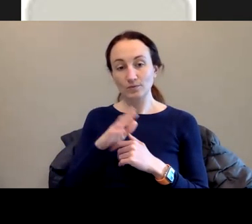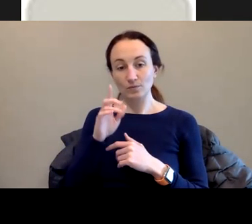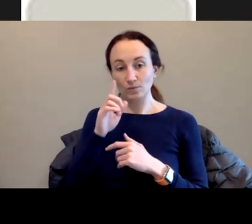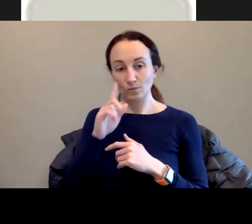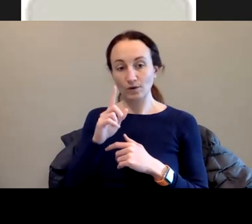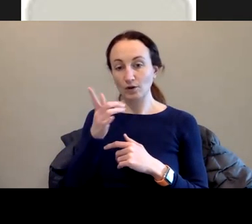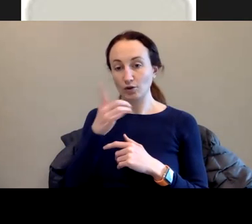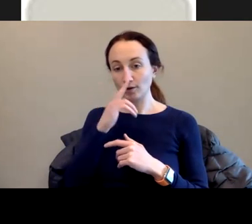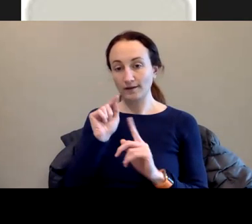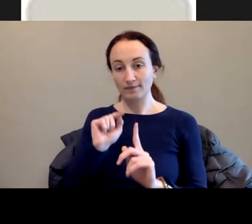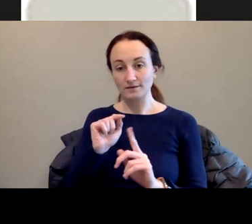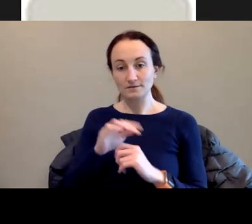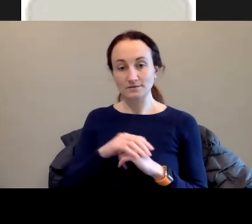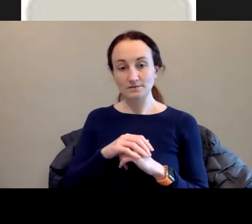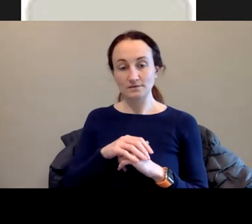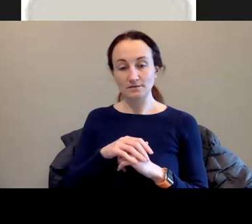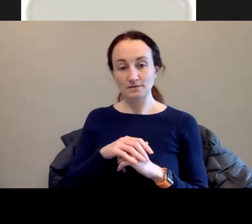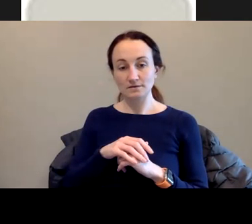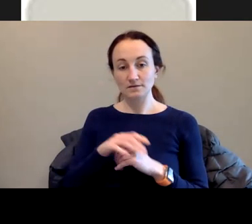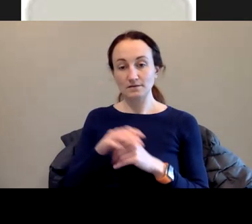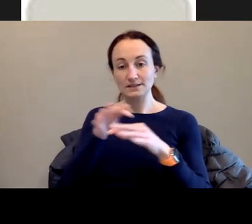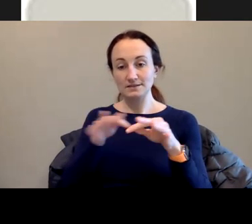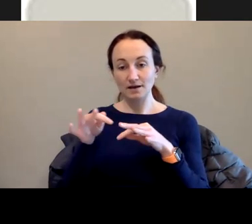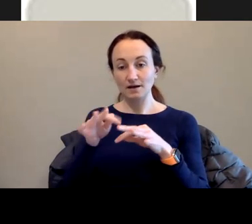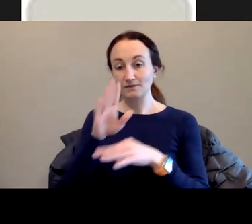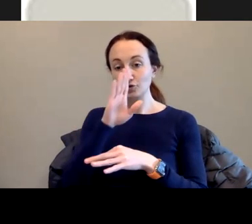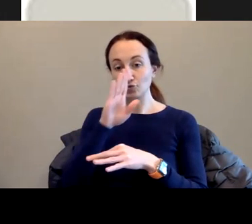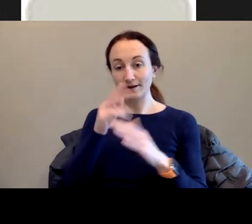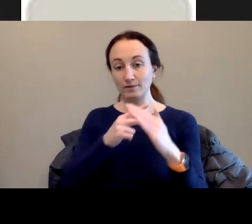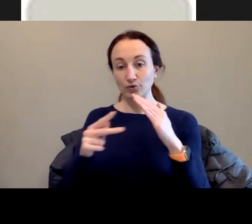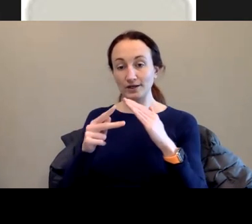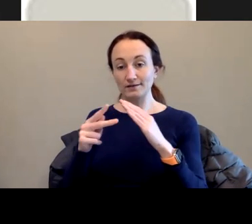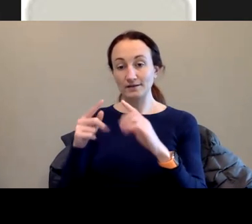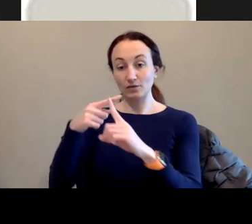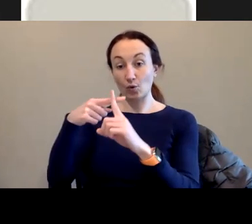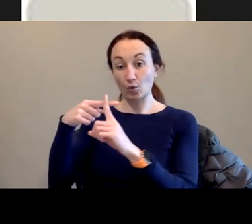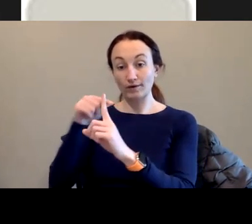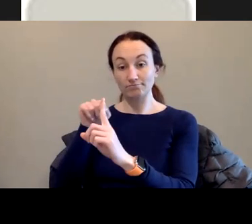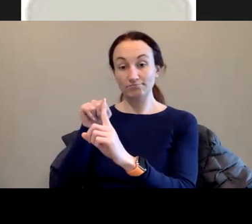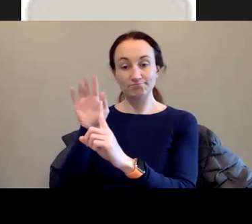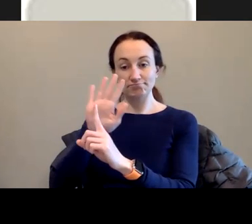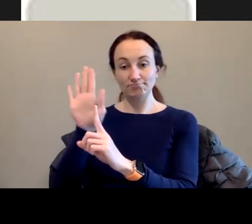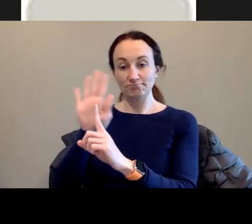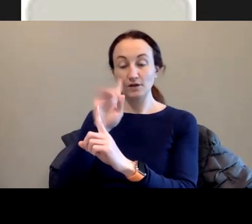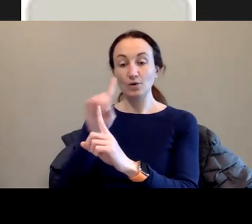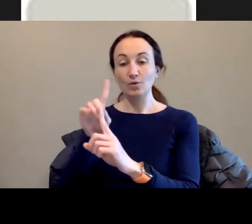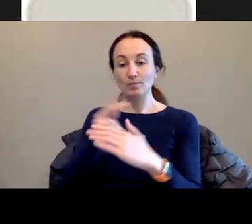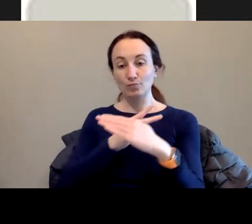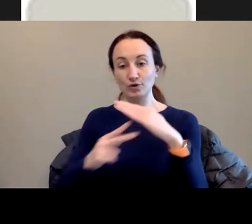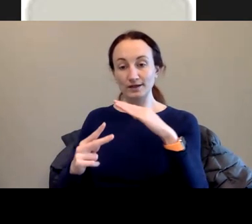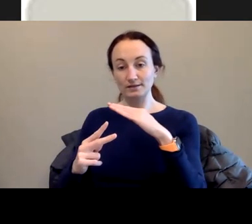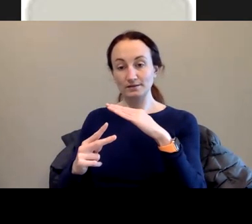this. So we instead of directly predicting the coordinate, we instead predict